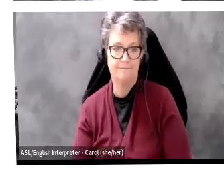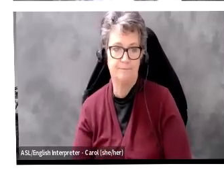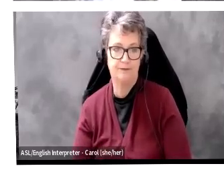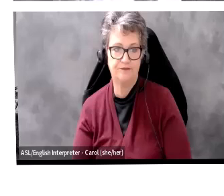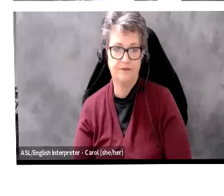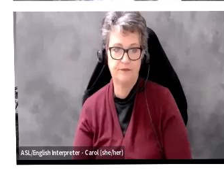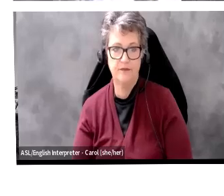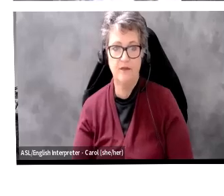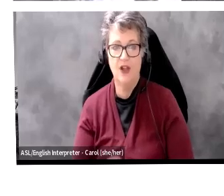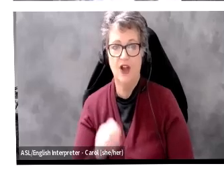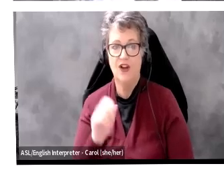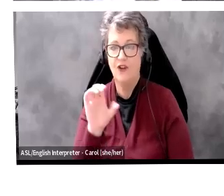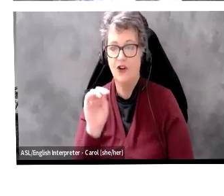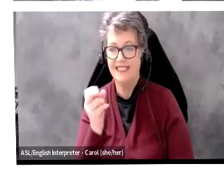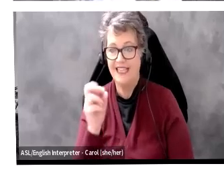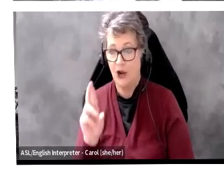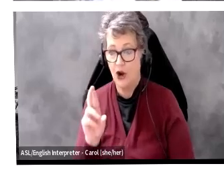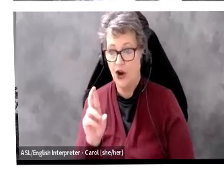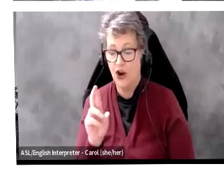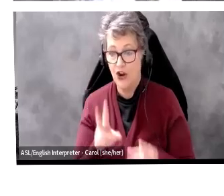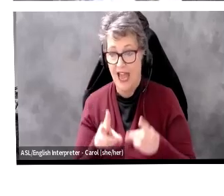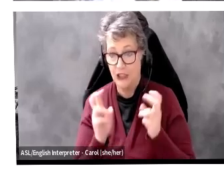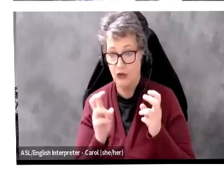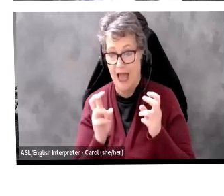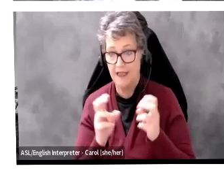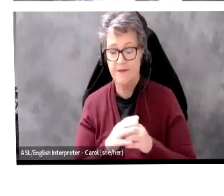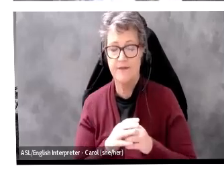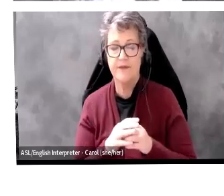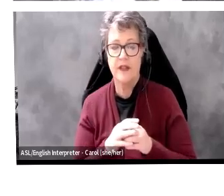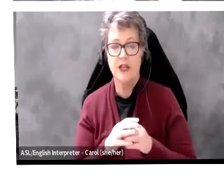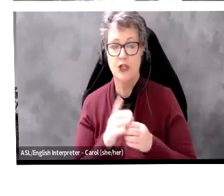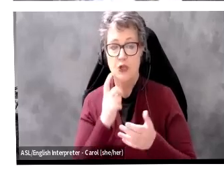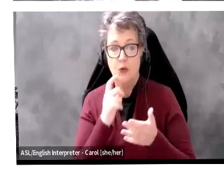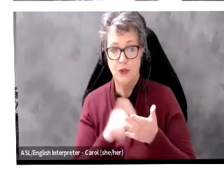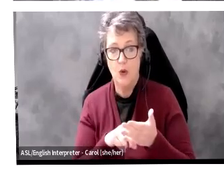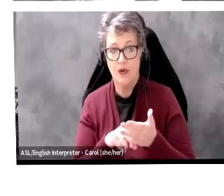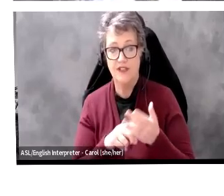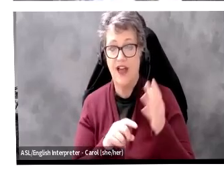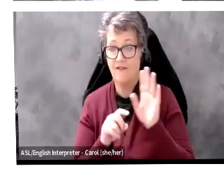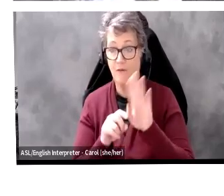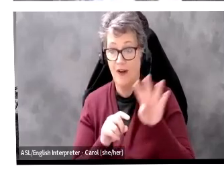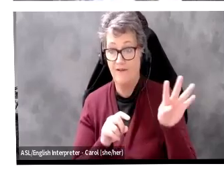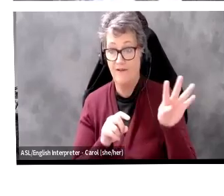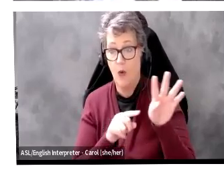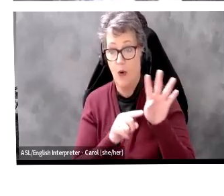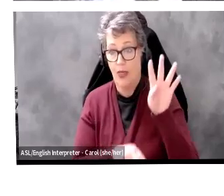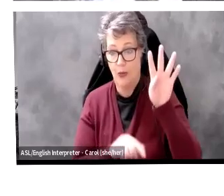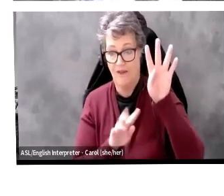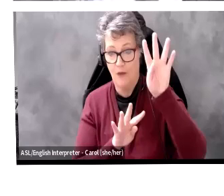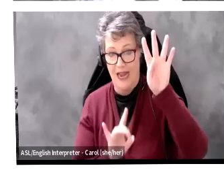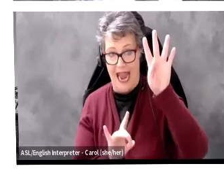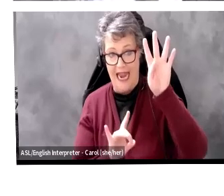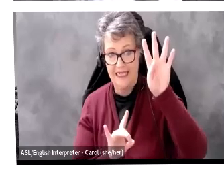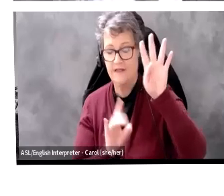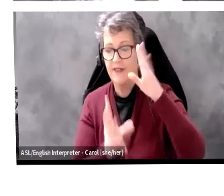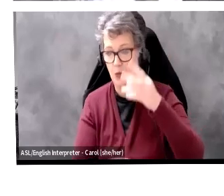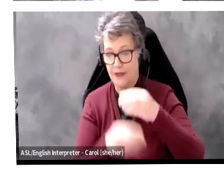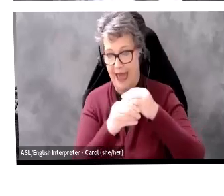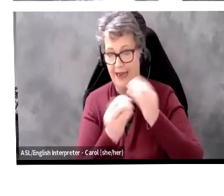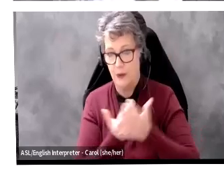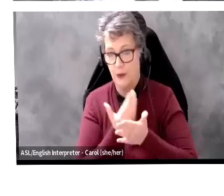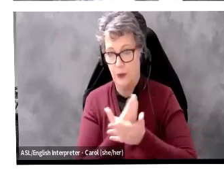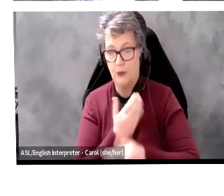For the CENR extract, you'll notice that 44 through 48 were added